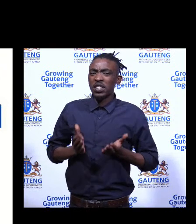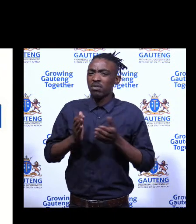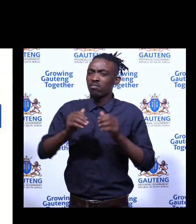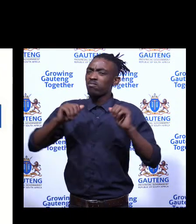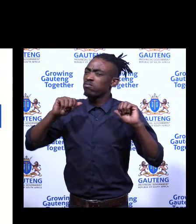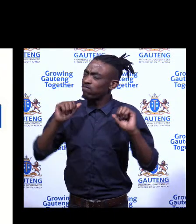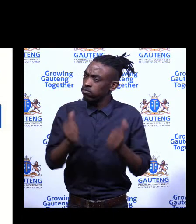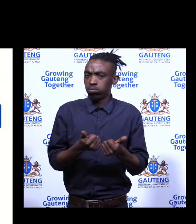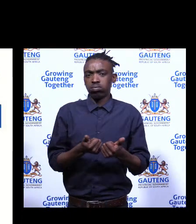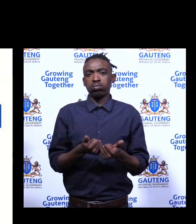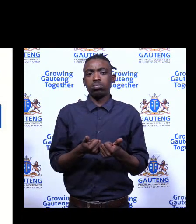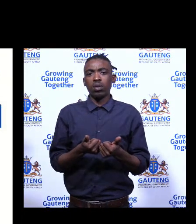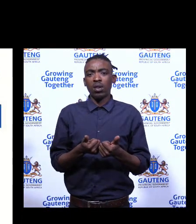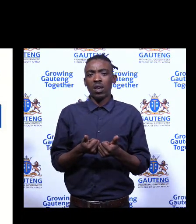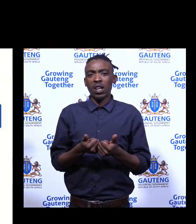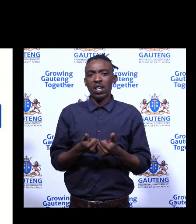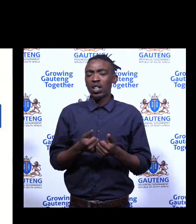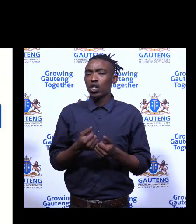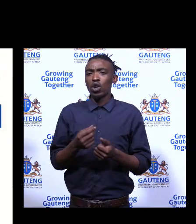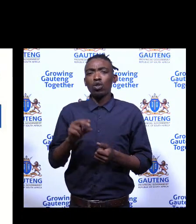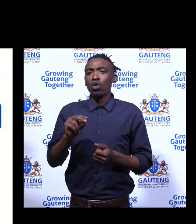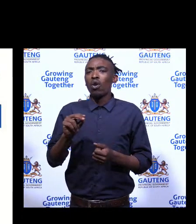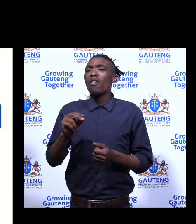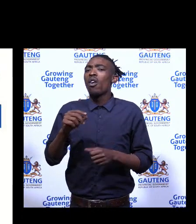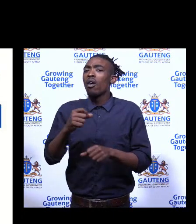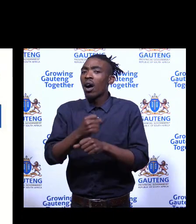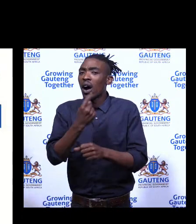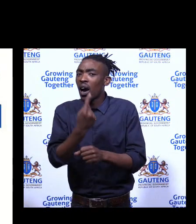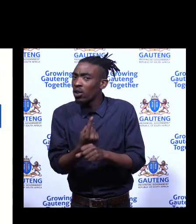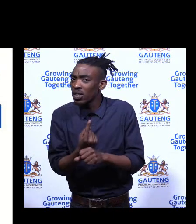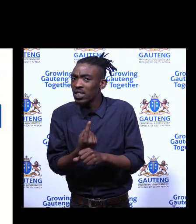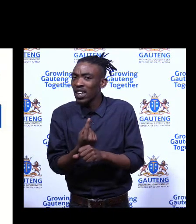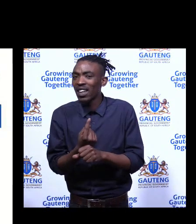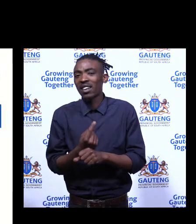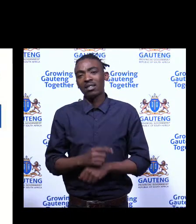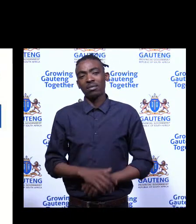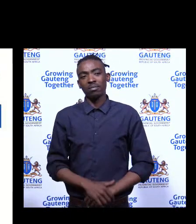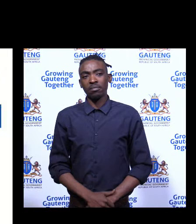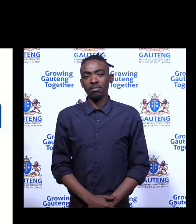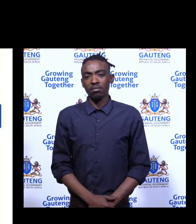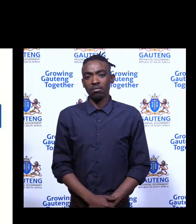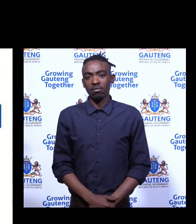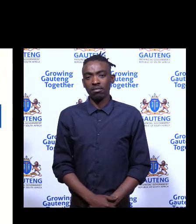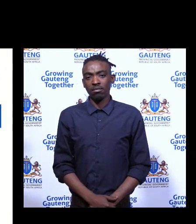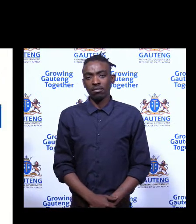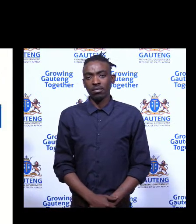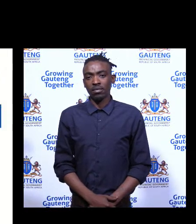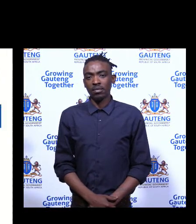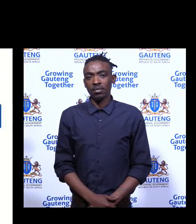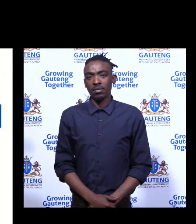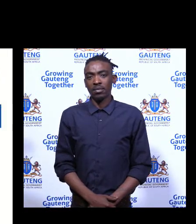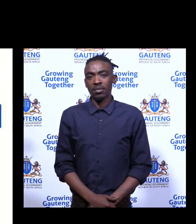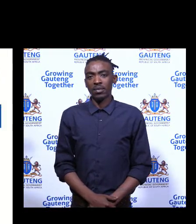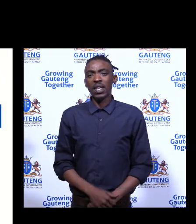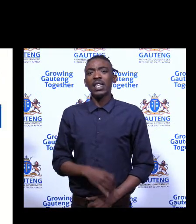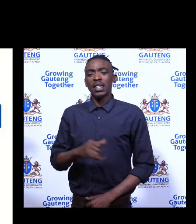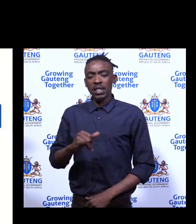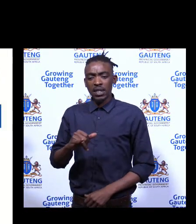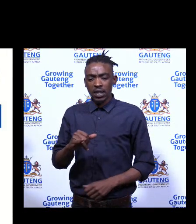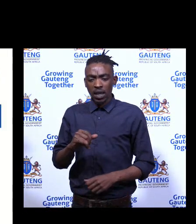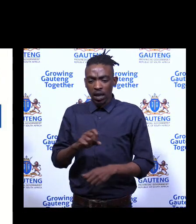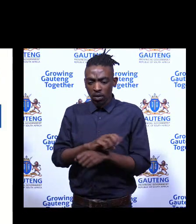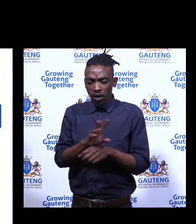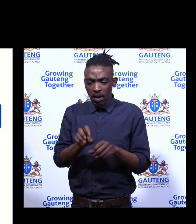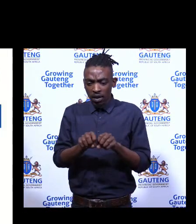for the population of Gauteng, even beyond whether the pandemic will be